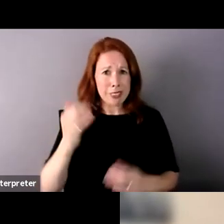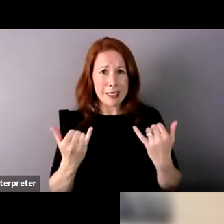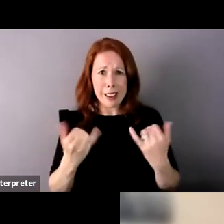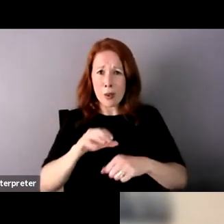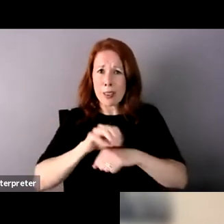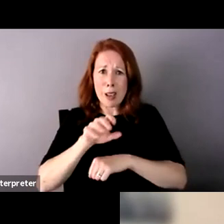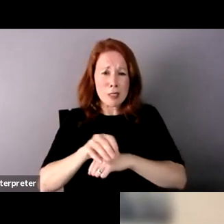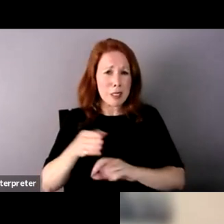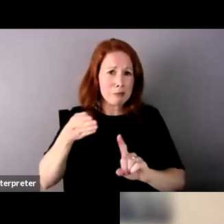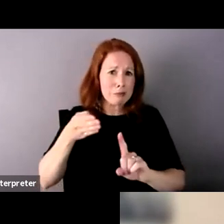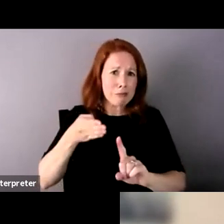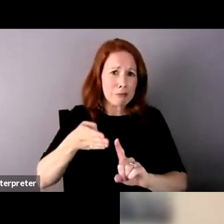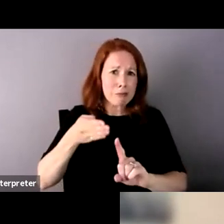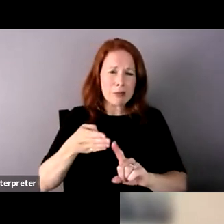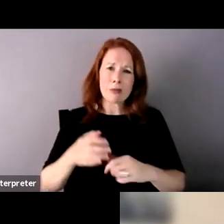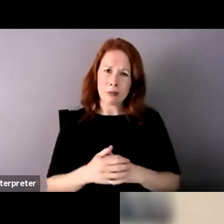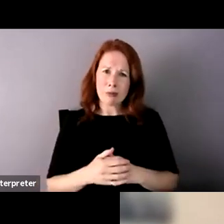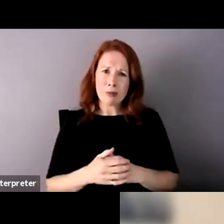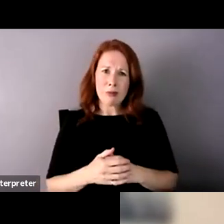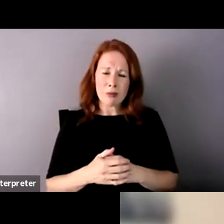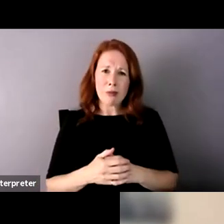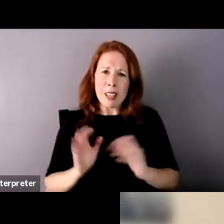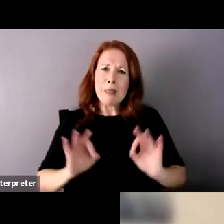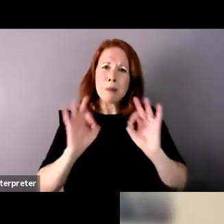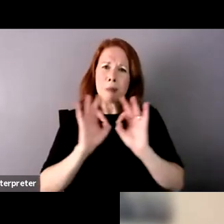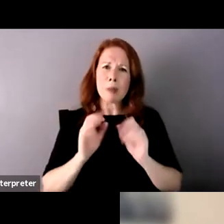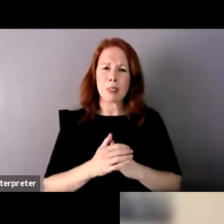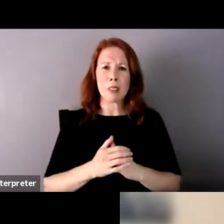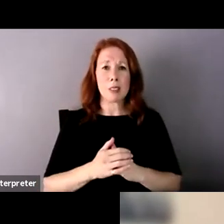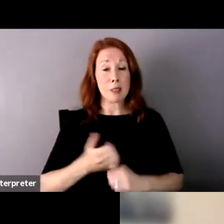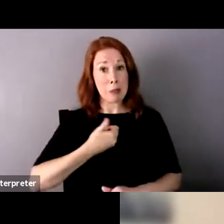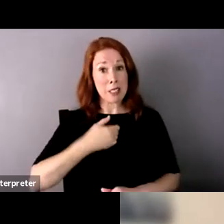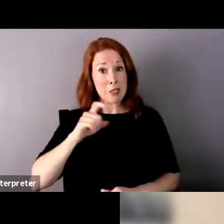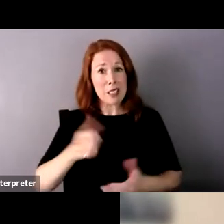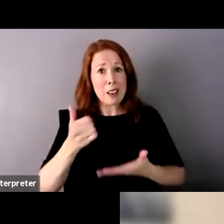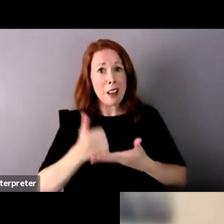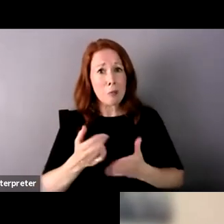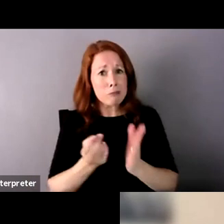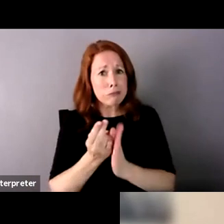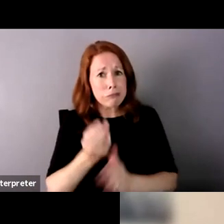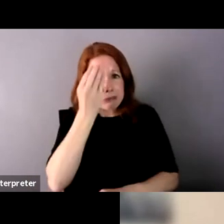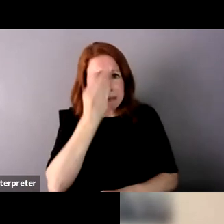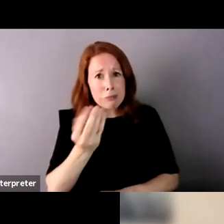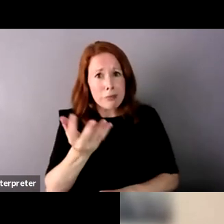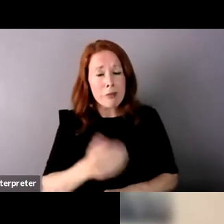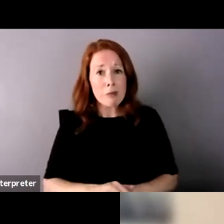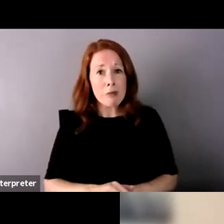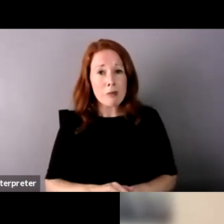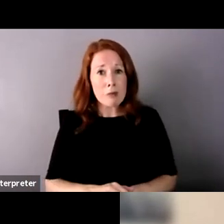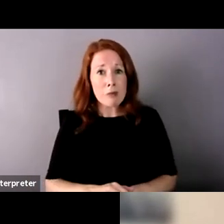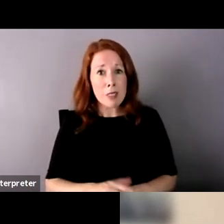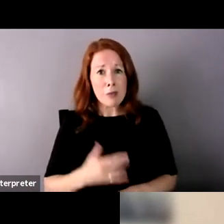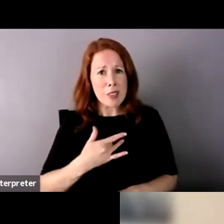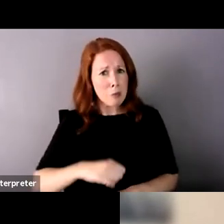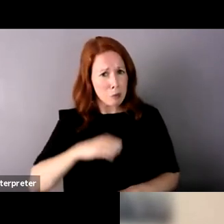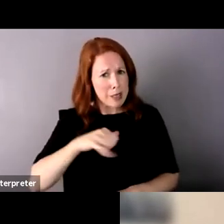throughout my entire life. I think that to be able to reach out and say, I need help, but also not have to face that stigma